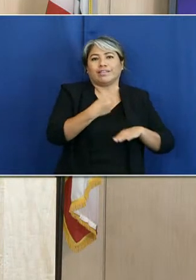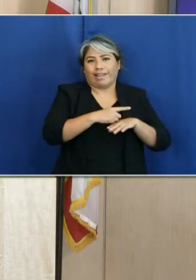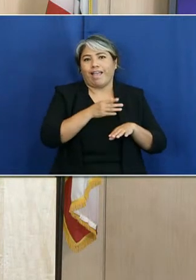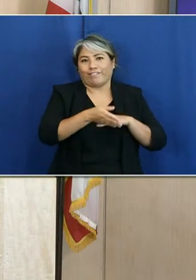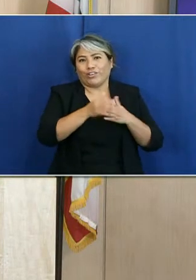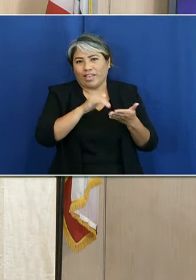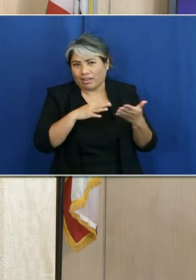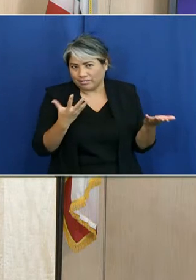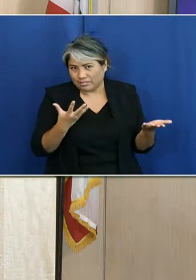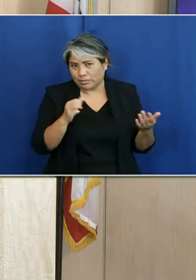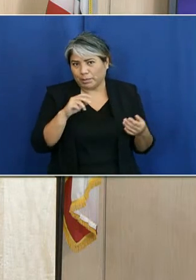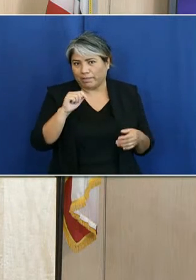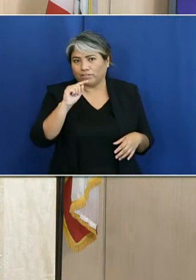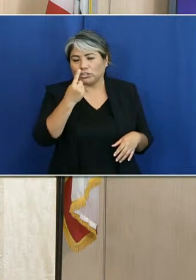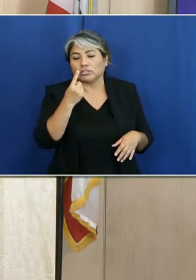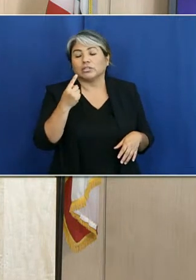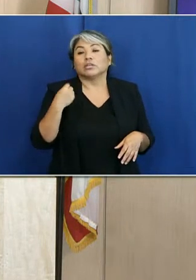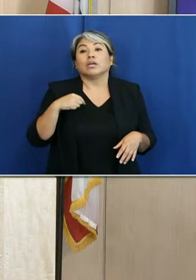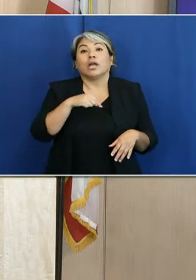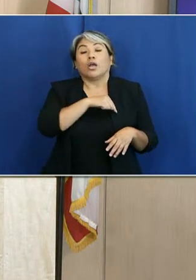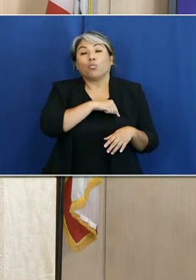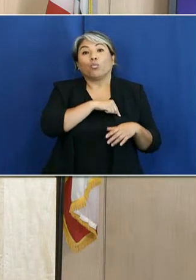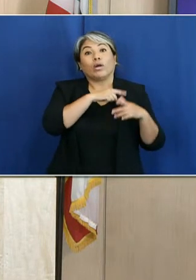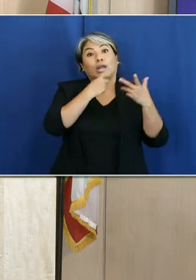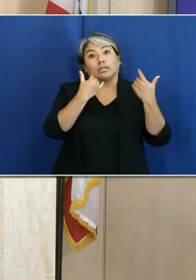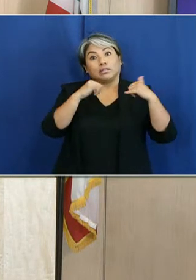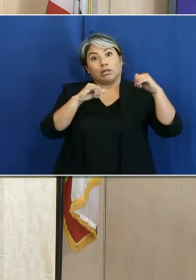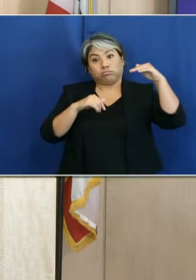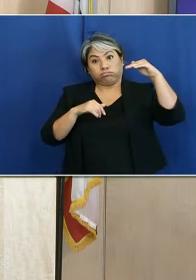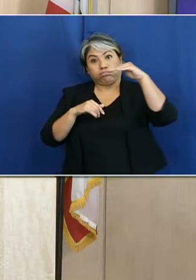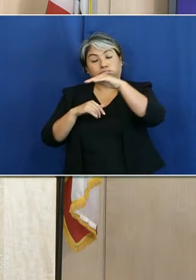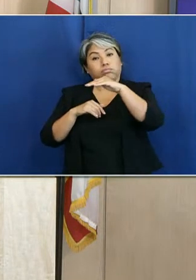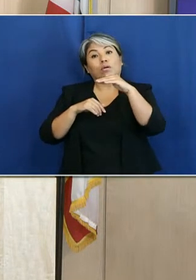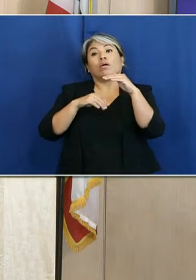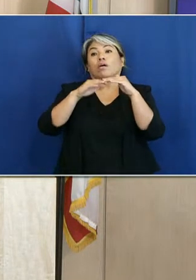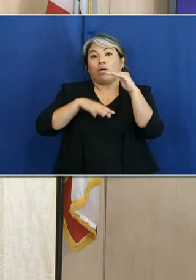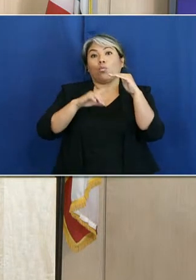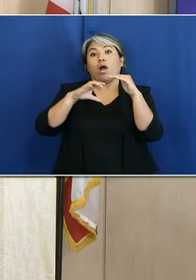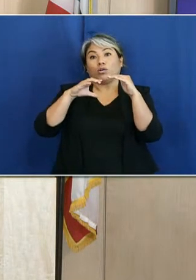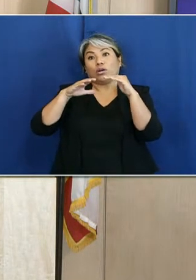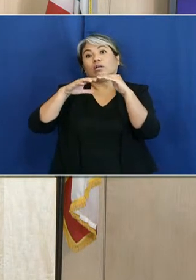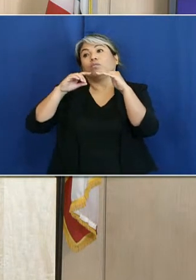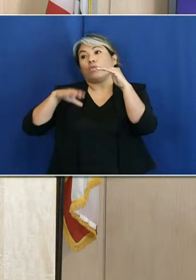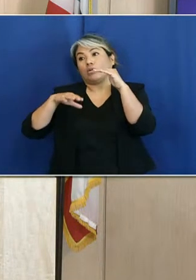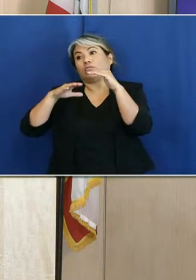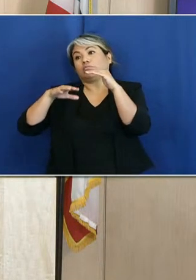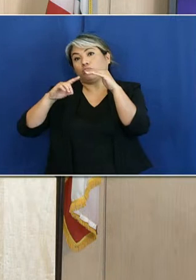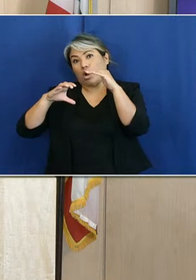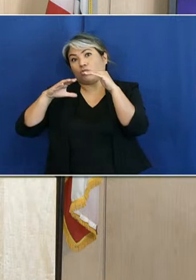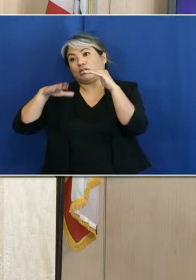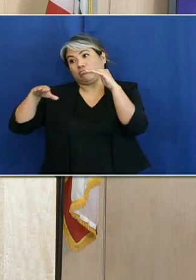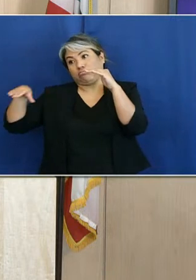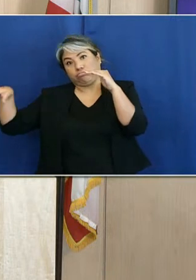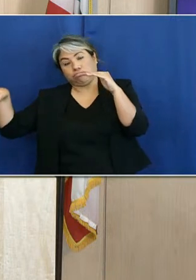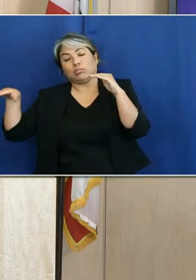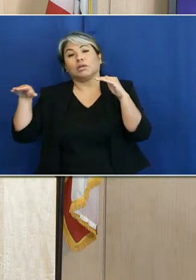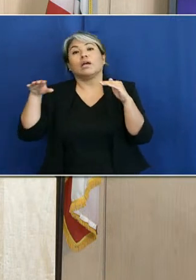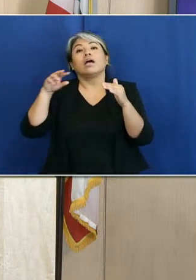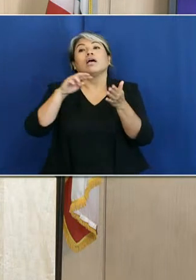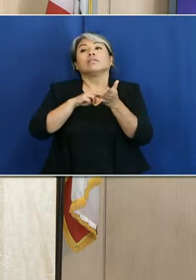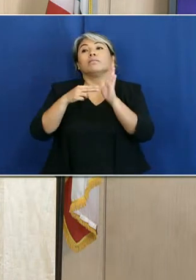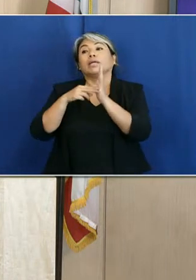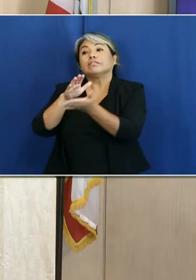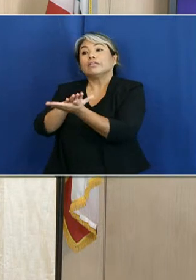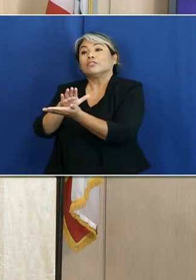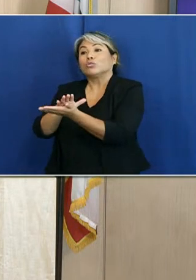continue to trend below 100 cases per 100,000 population, the schools would